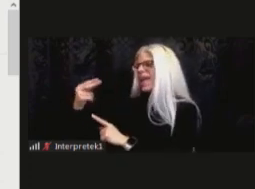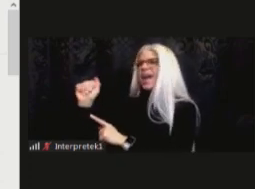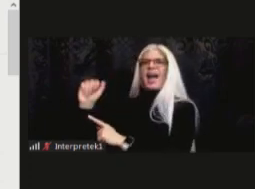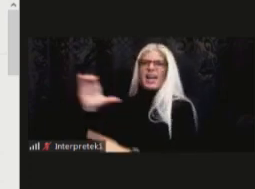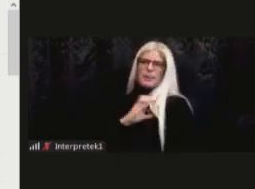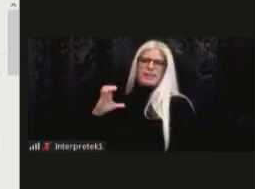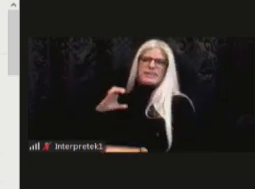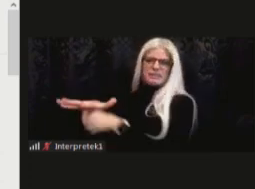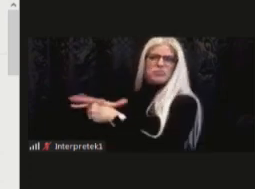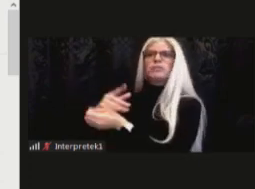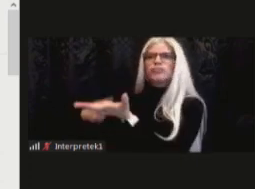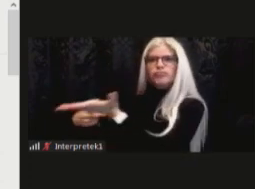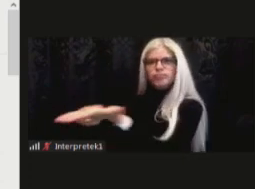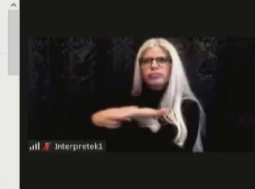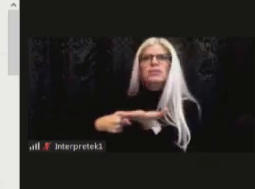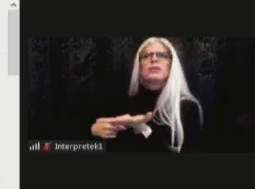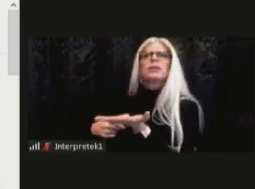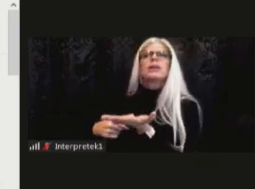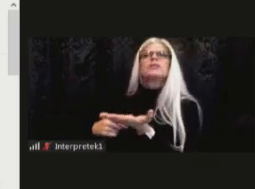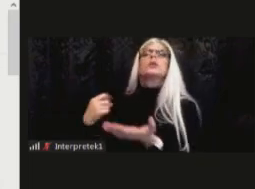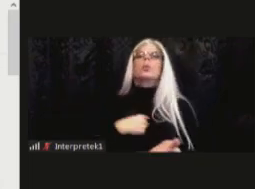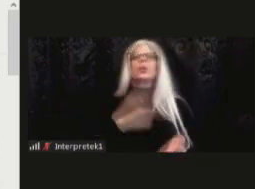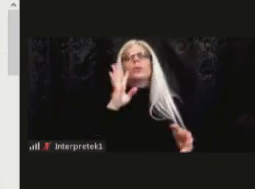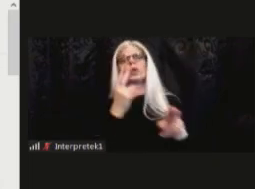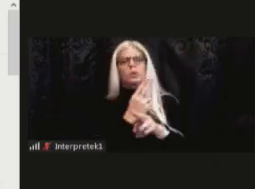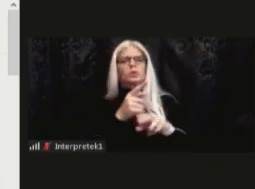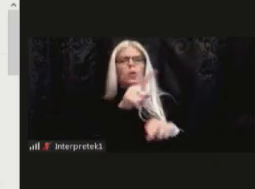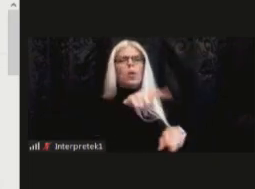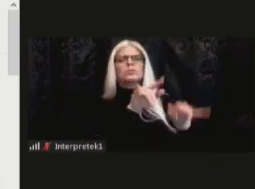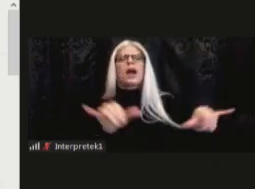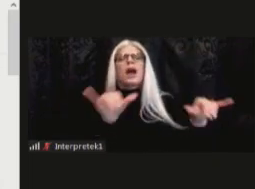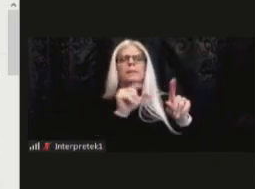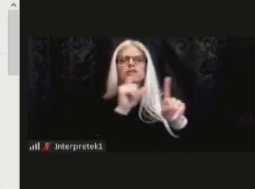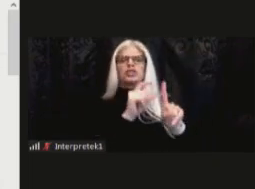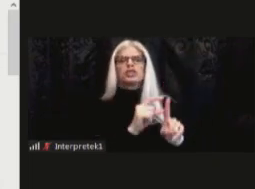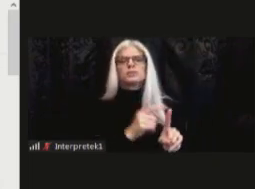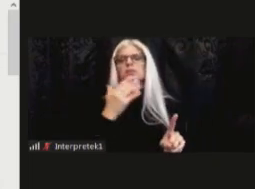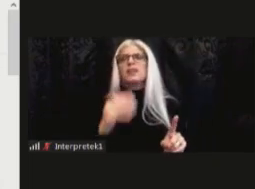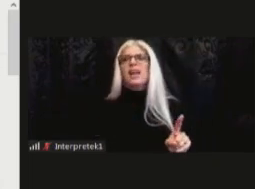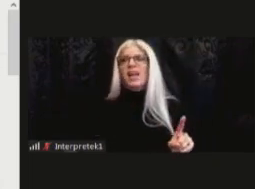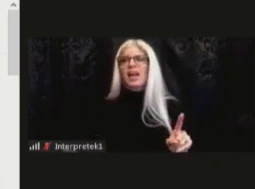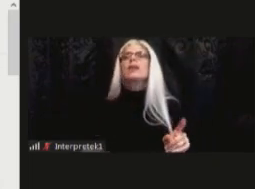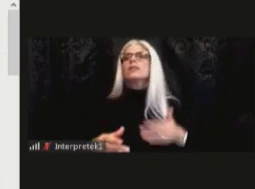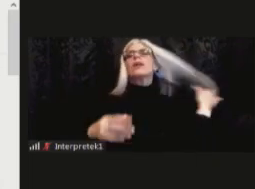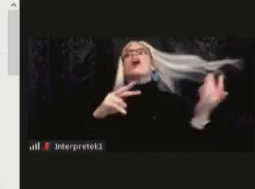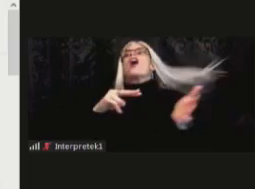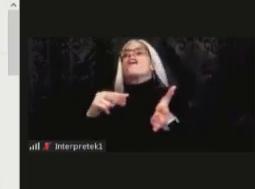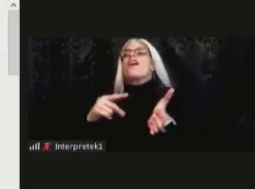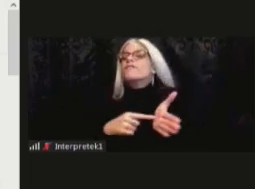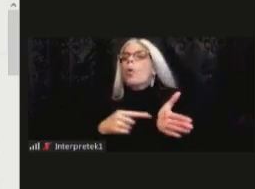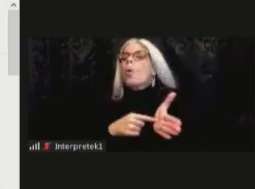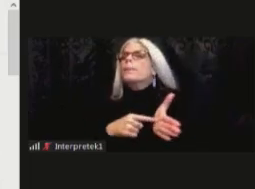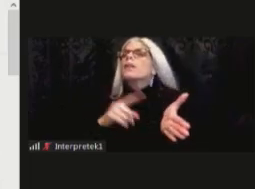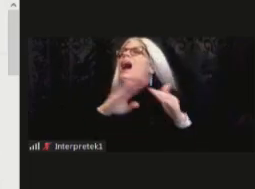kind of common terms. We're going to use these terms, and so it's helpful to know what they mean. By affordable, we mean housing that costs below 30% of